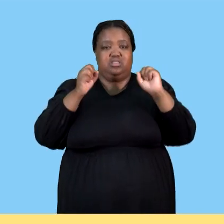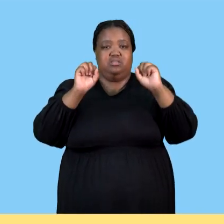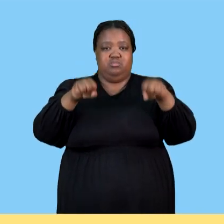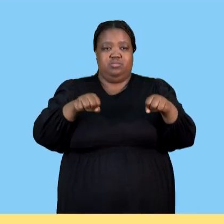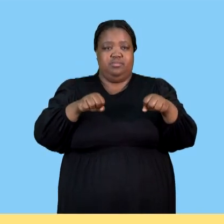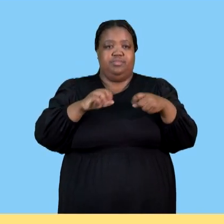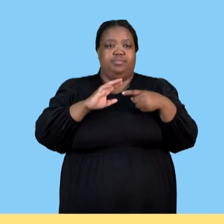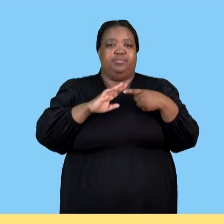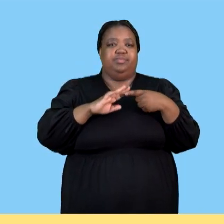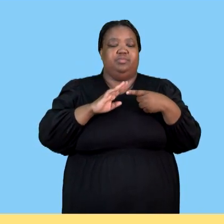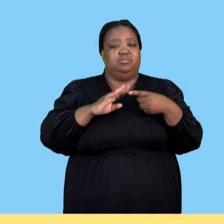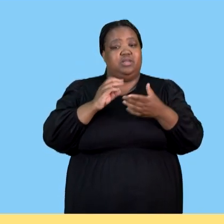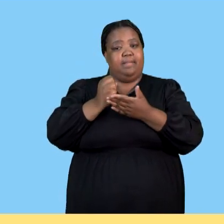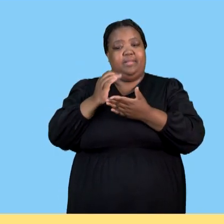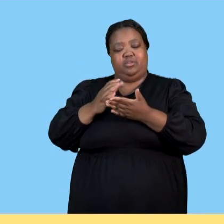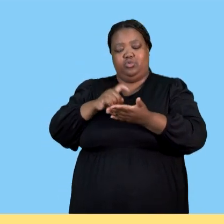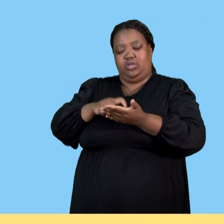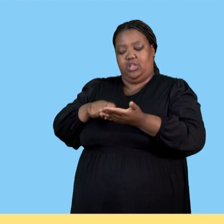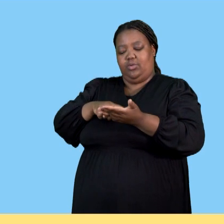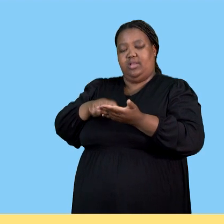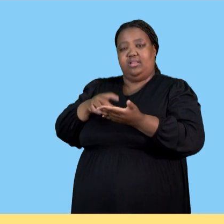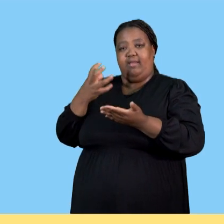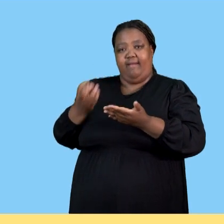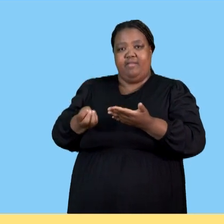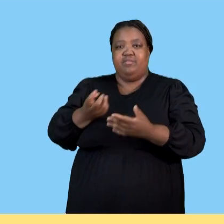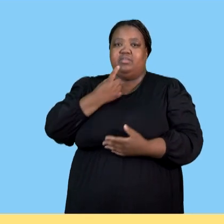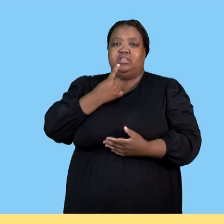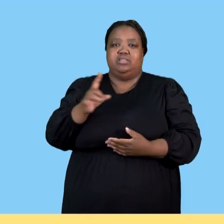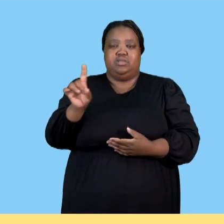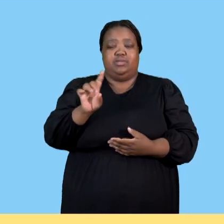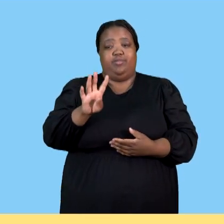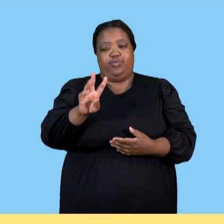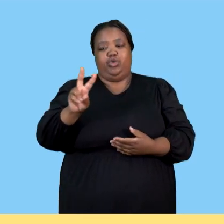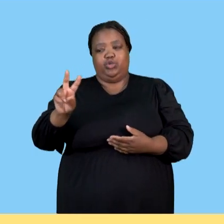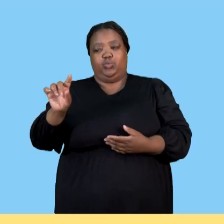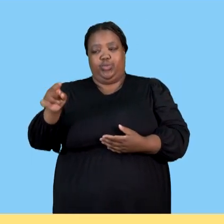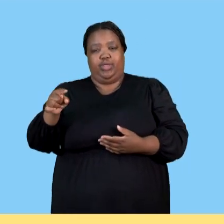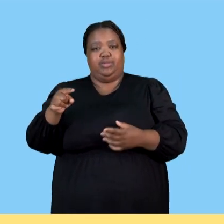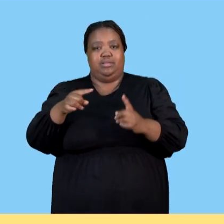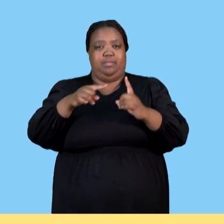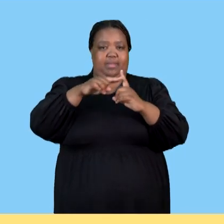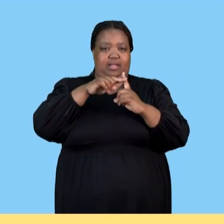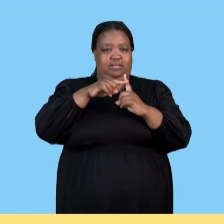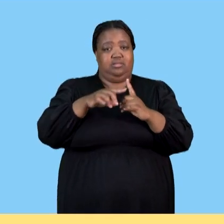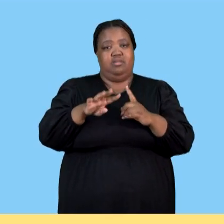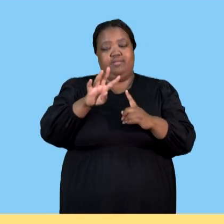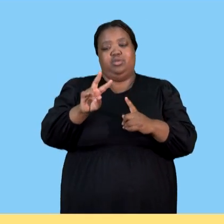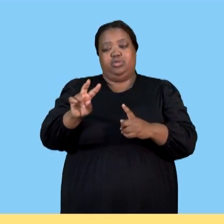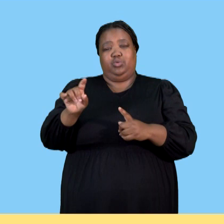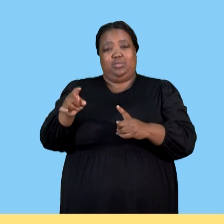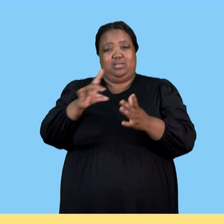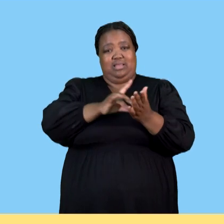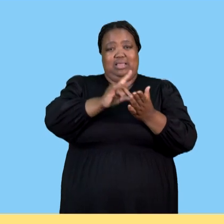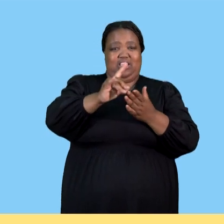here. Make sure you have your calculator close to you. We're going to say 42,000 plus. So